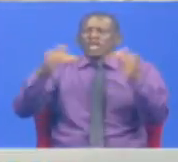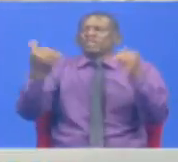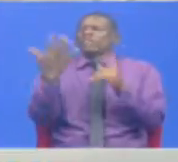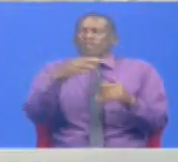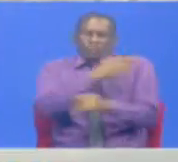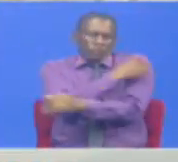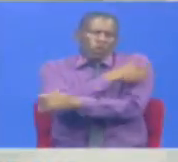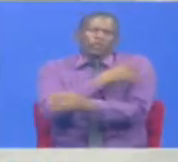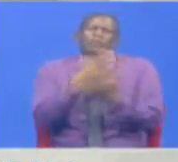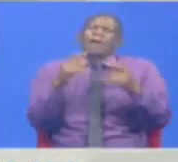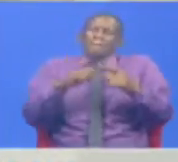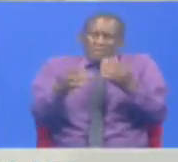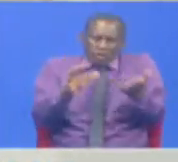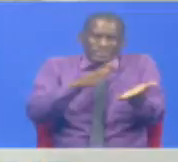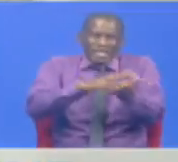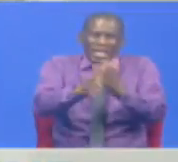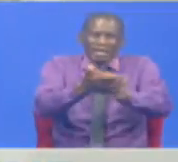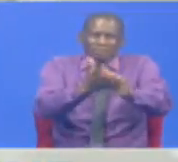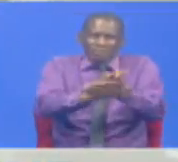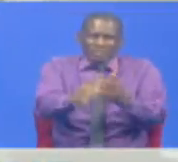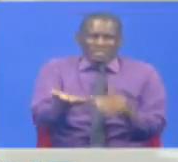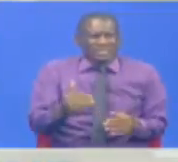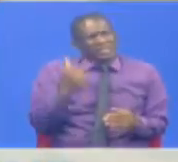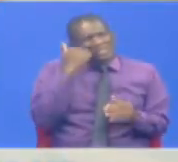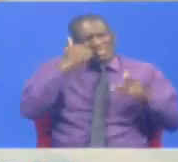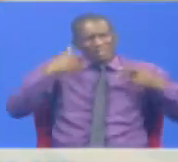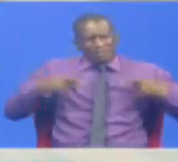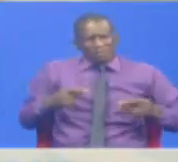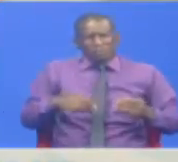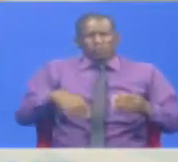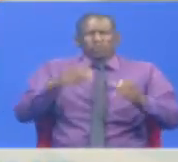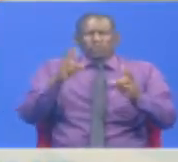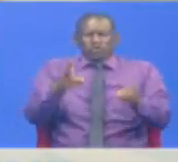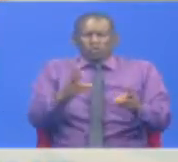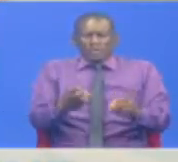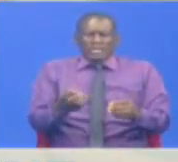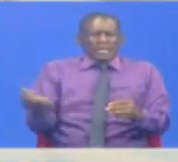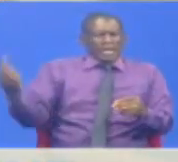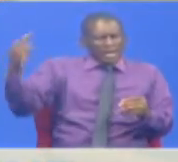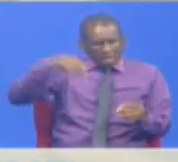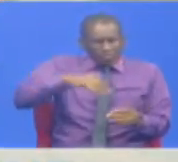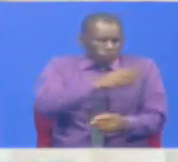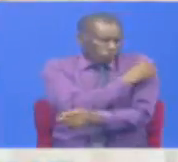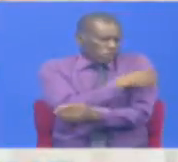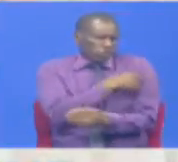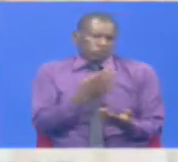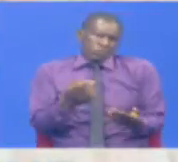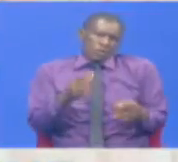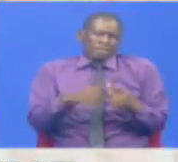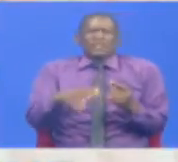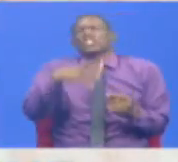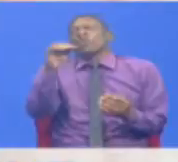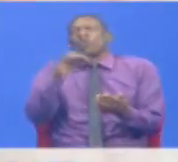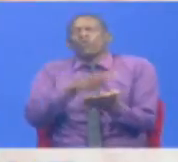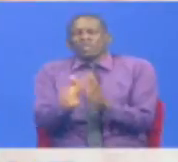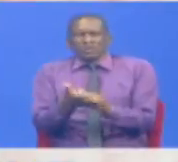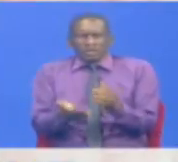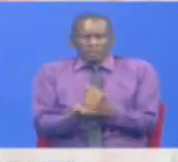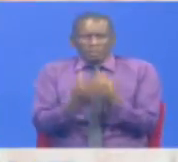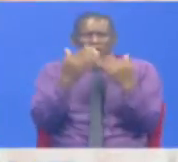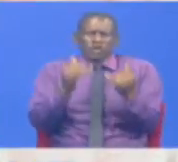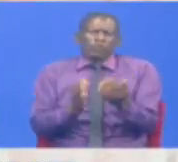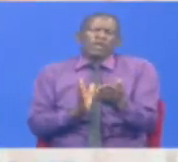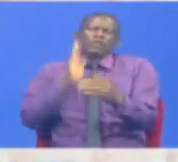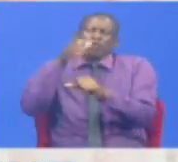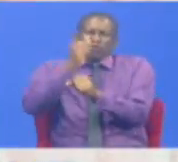now reigns. The sick and injured still stream in, hopeful, but leave helpless. But now we are really overwhelmed, as you can see from